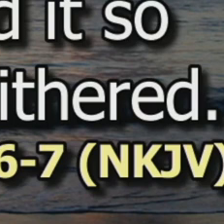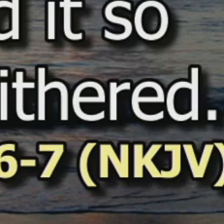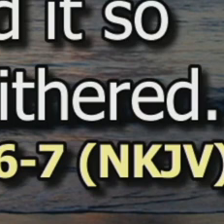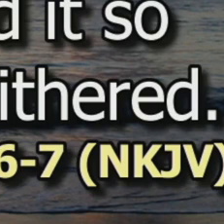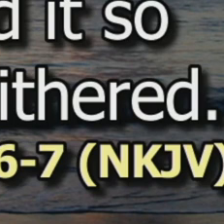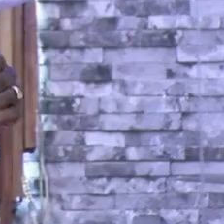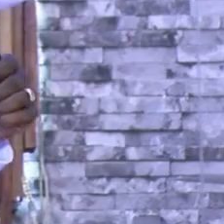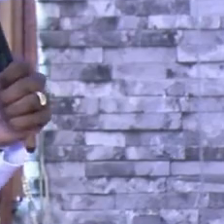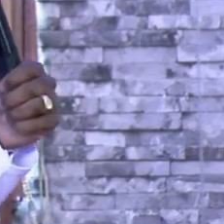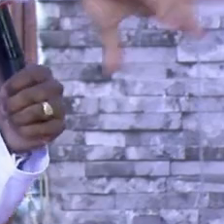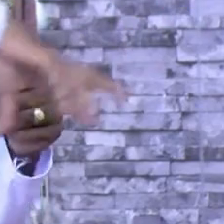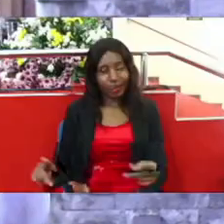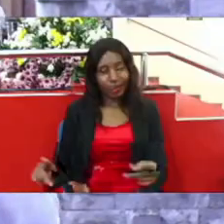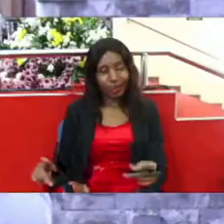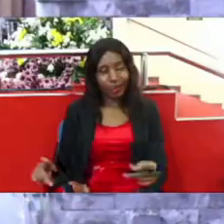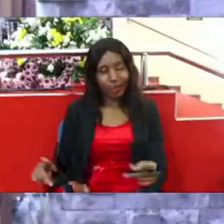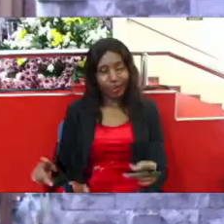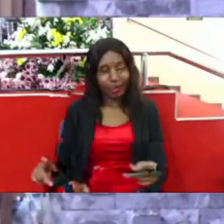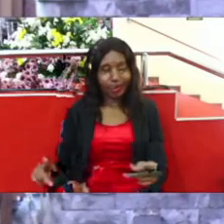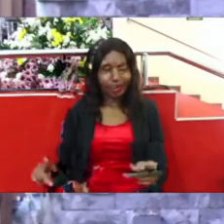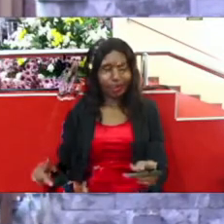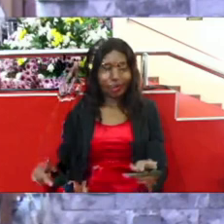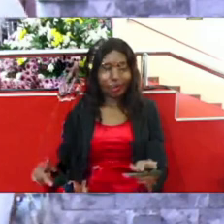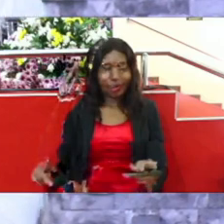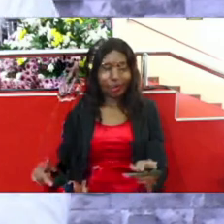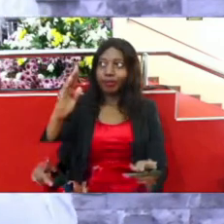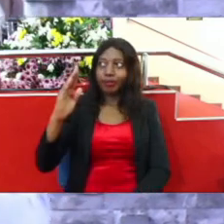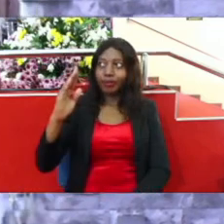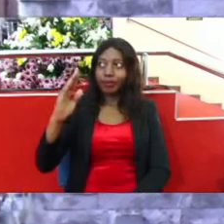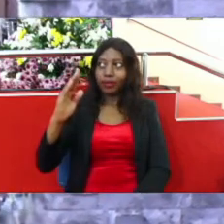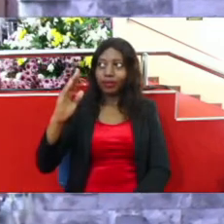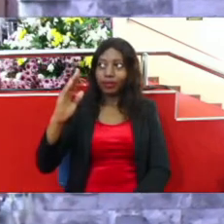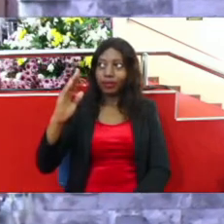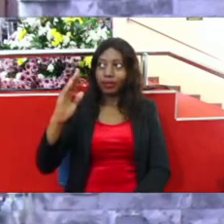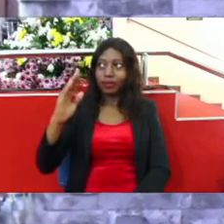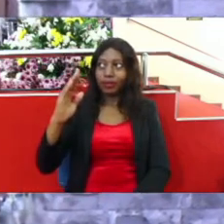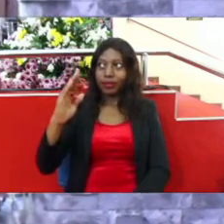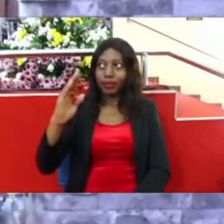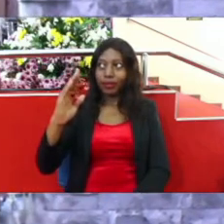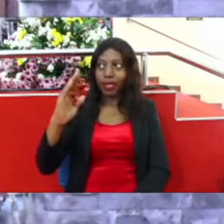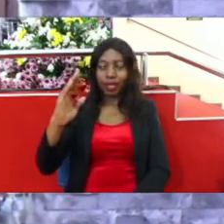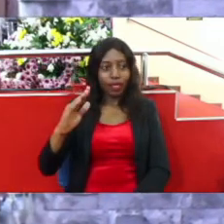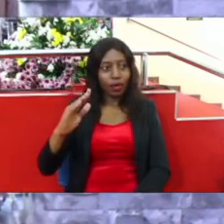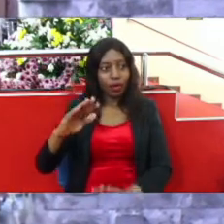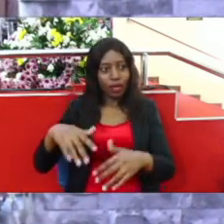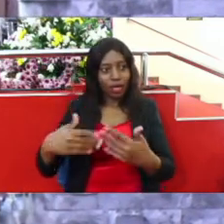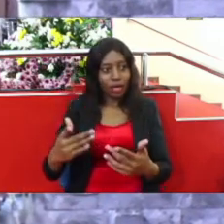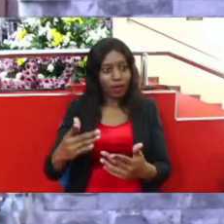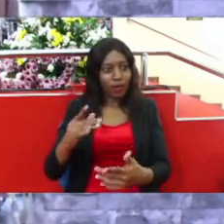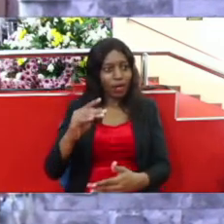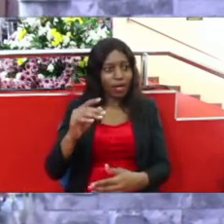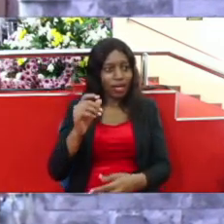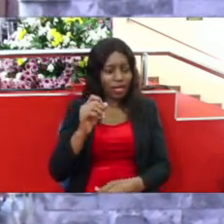God produces a worm. Mungu akatoa kiwavi. And the tree is eaten up by the worm. Na ule mmea